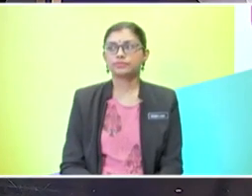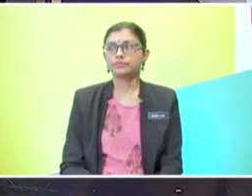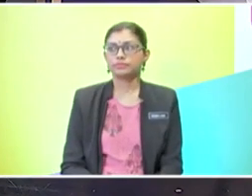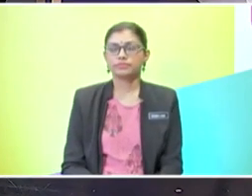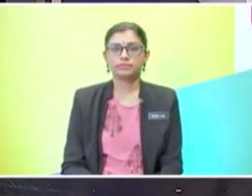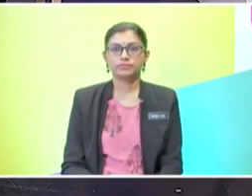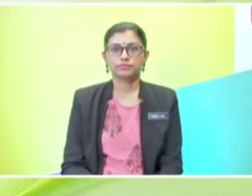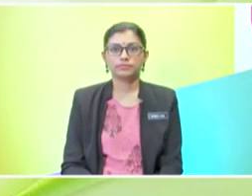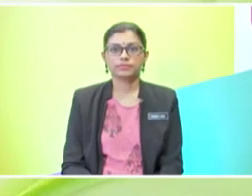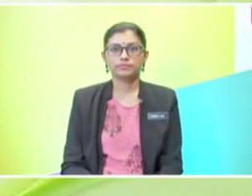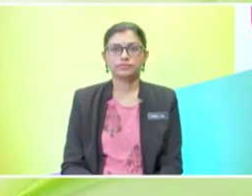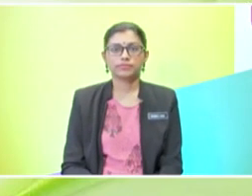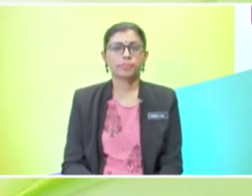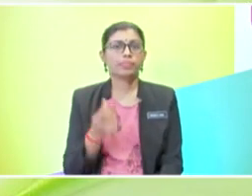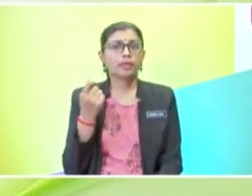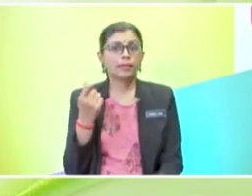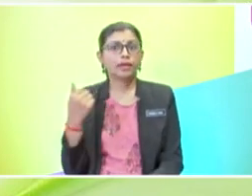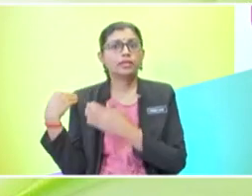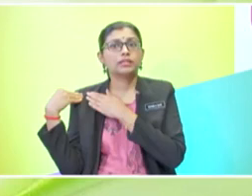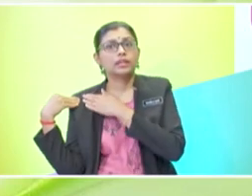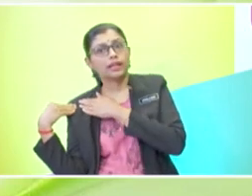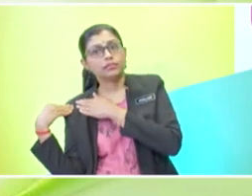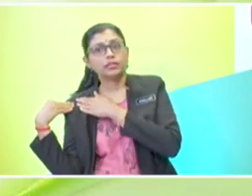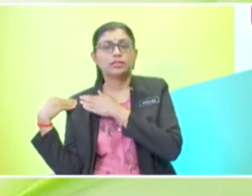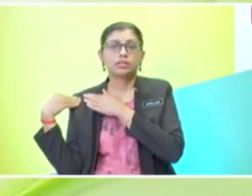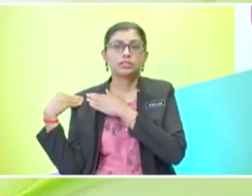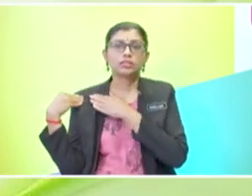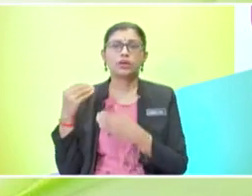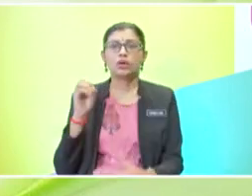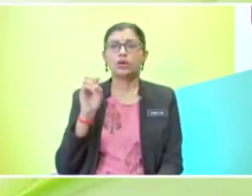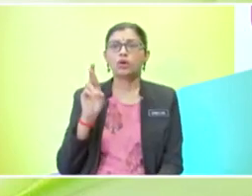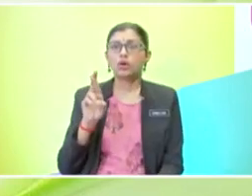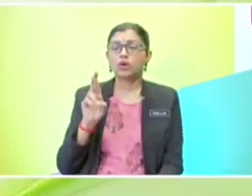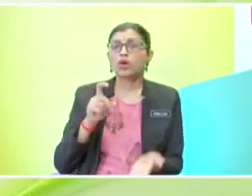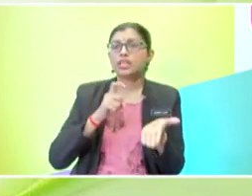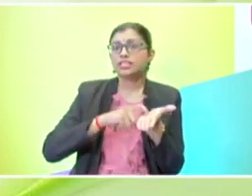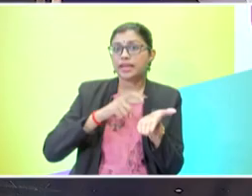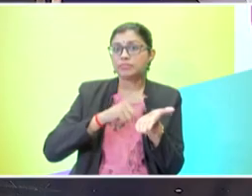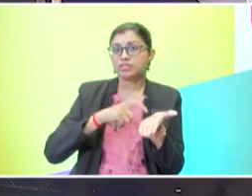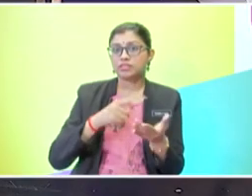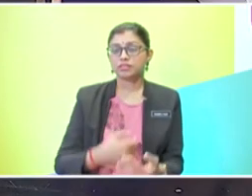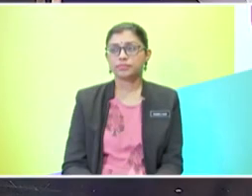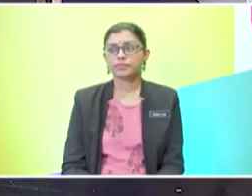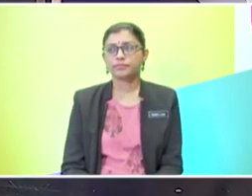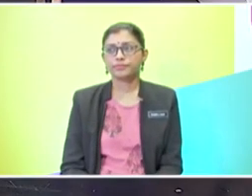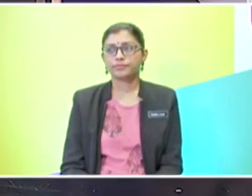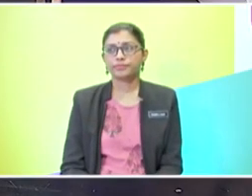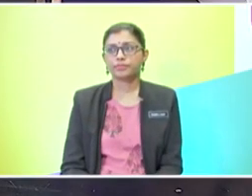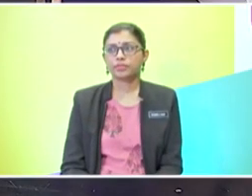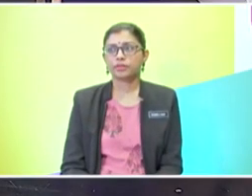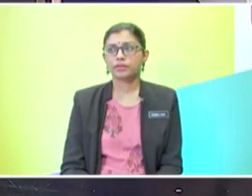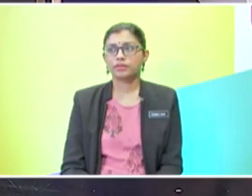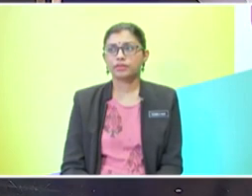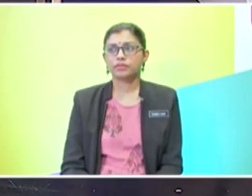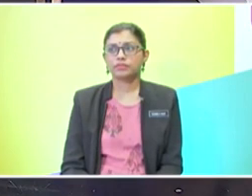screen, so it's a financial liabilities or debts. Yes, it debts. Do you have debts, Sean? If I